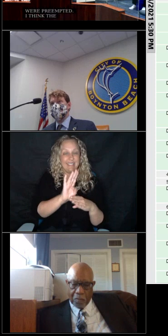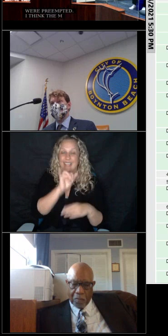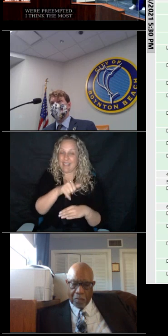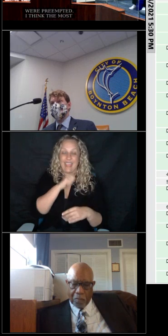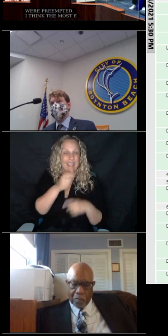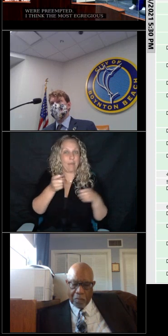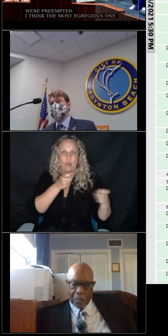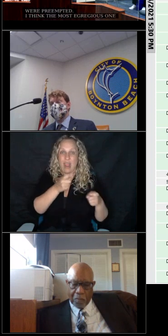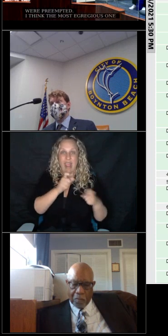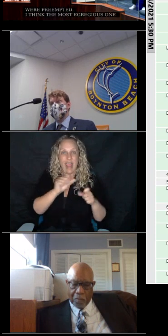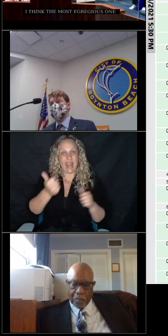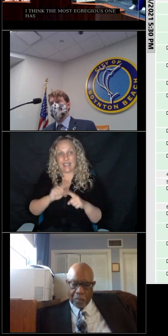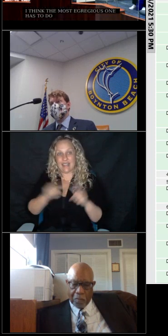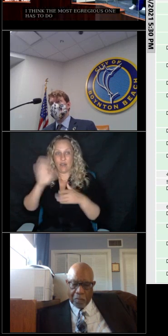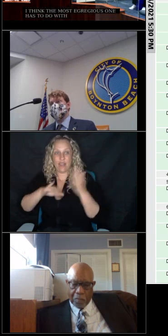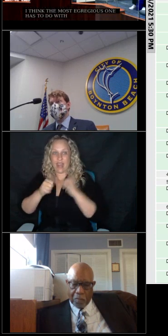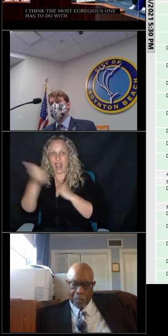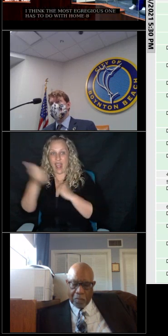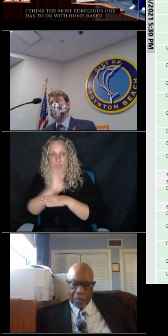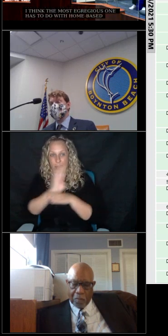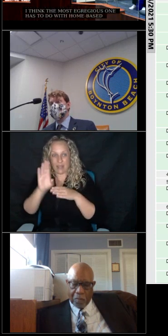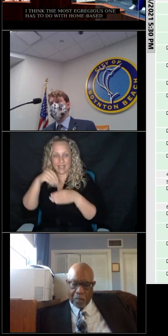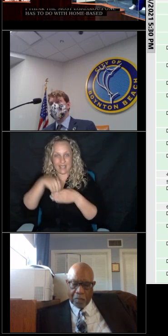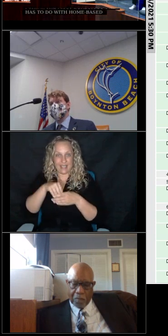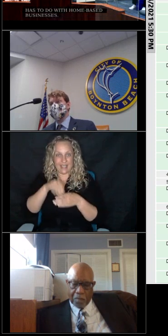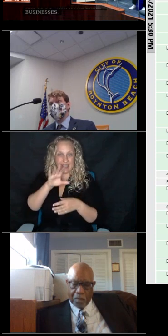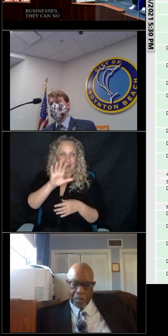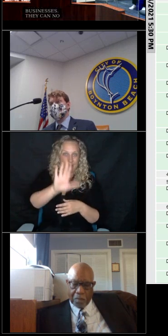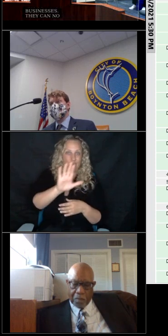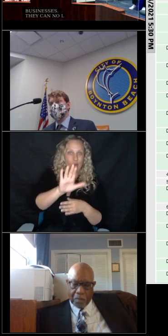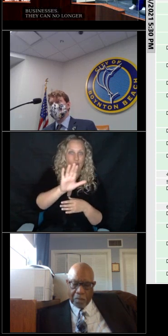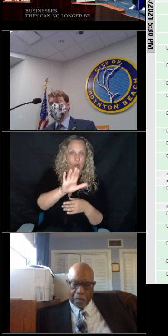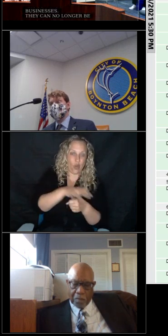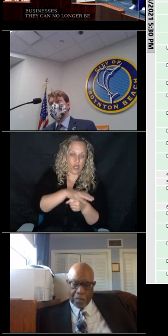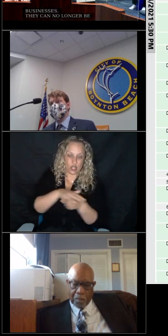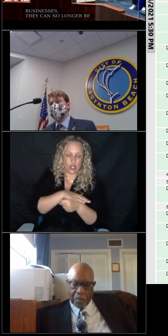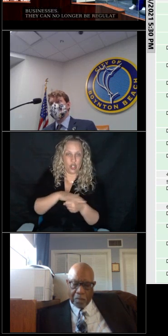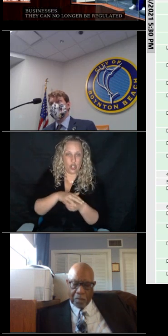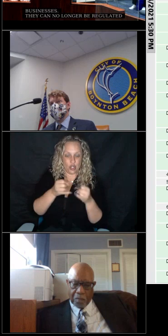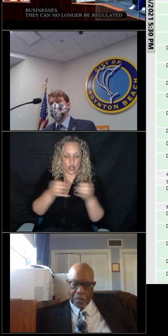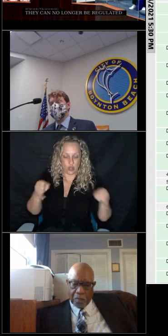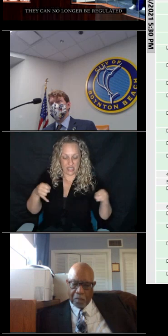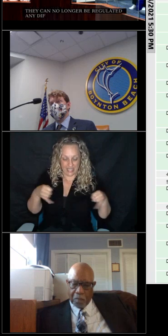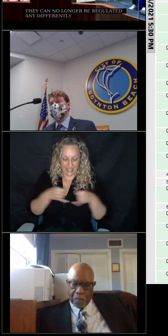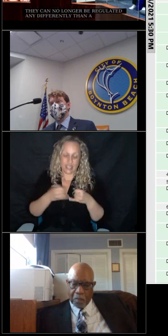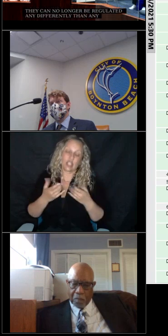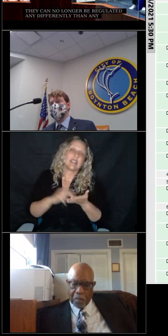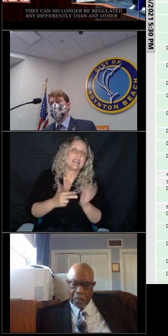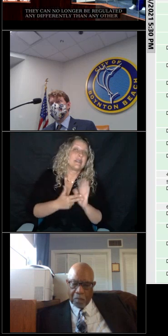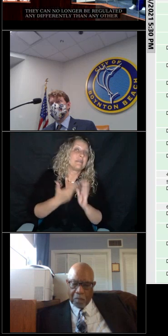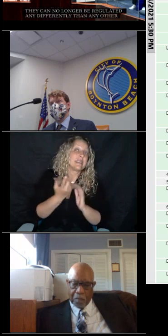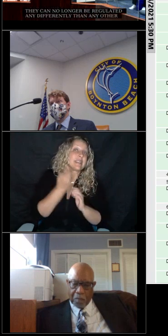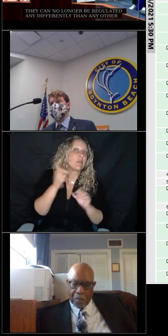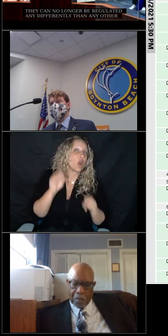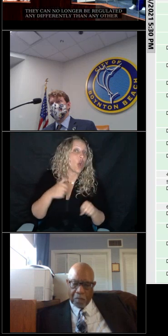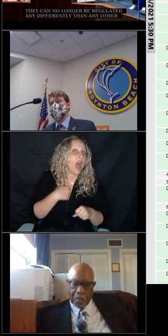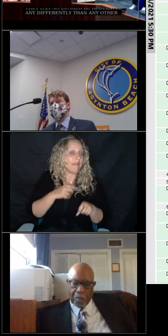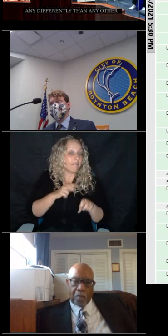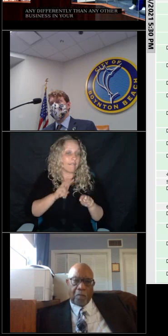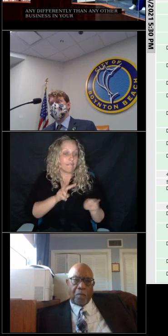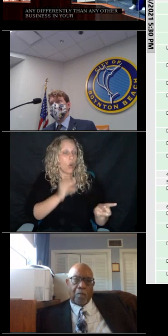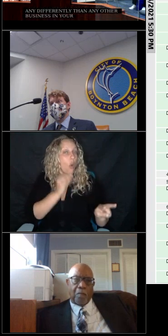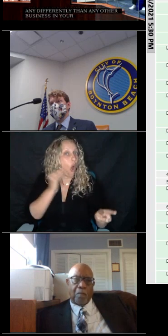regulated any differently than any other business in your jurisdiction, which means that somebody could have a funeral home,